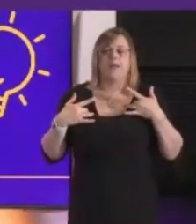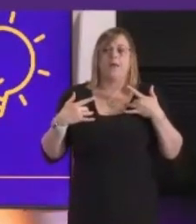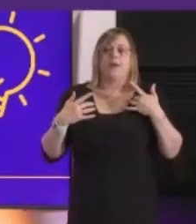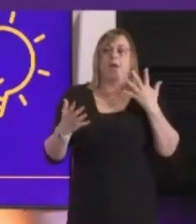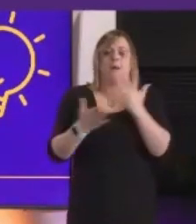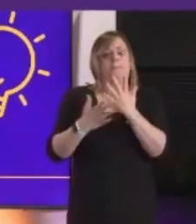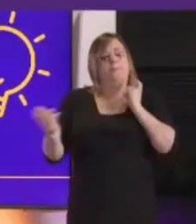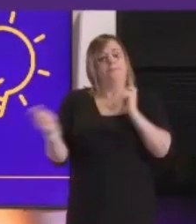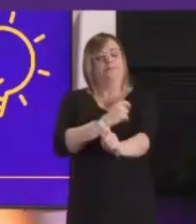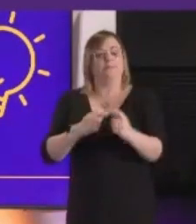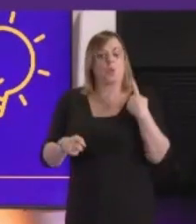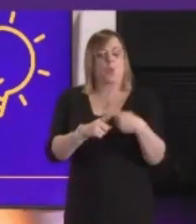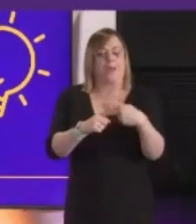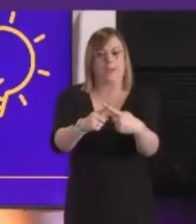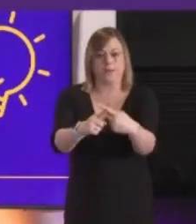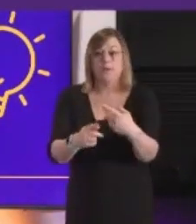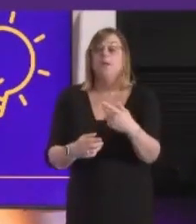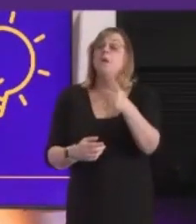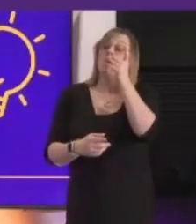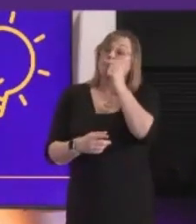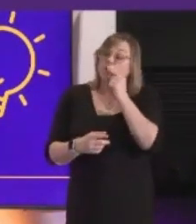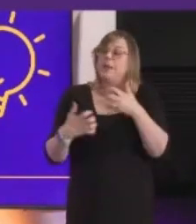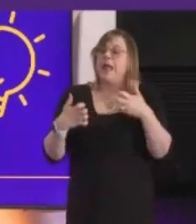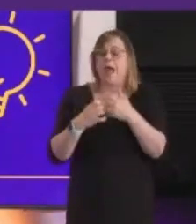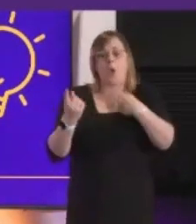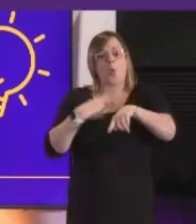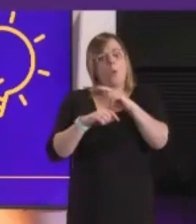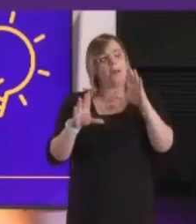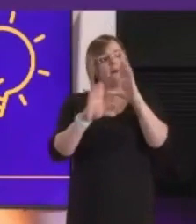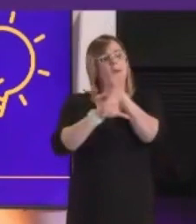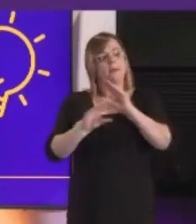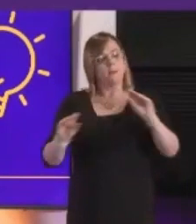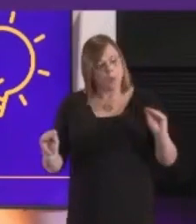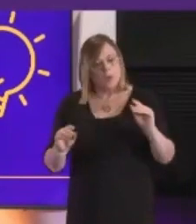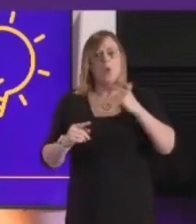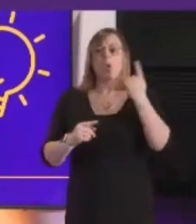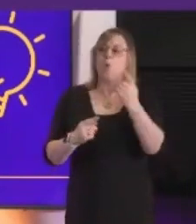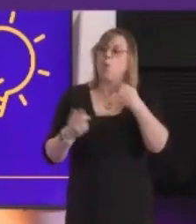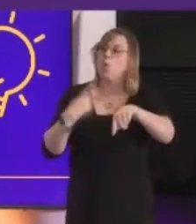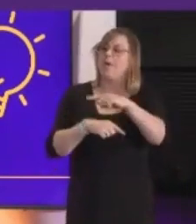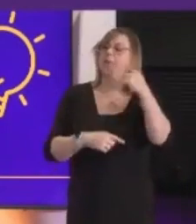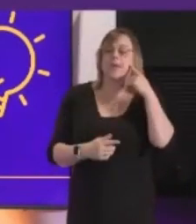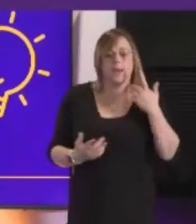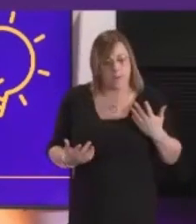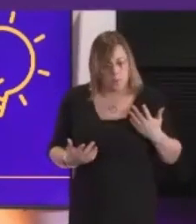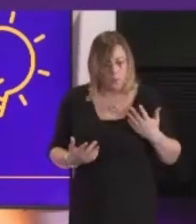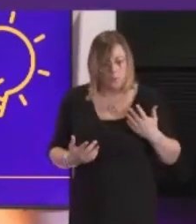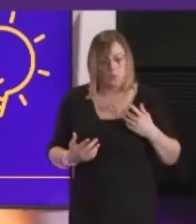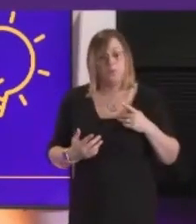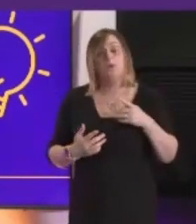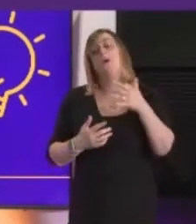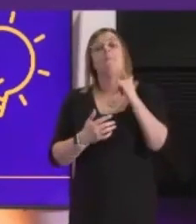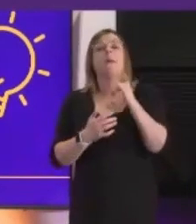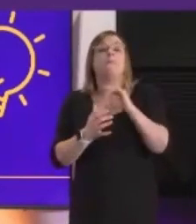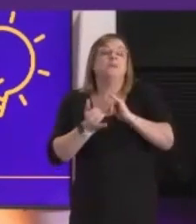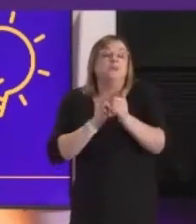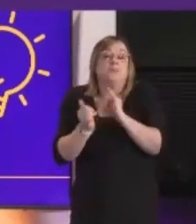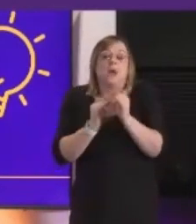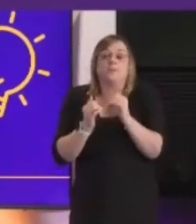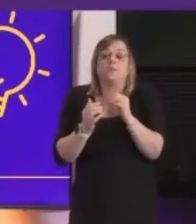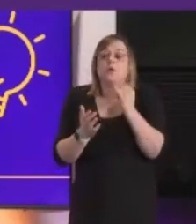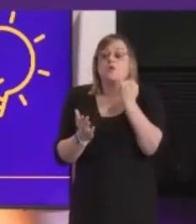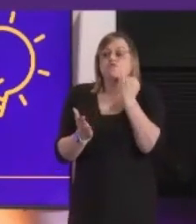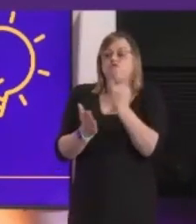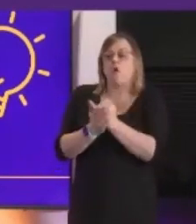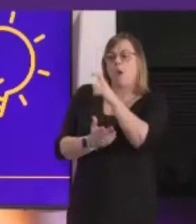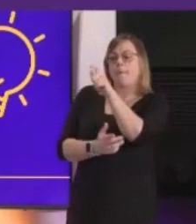one of the problems is the way that we're communicating and the way we're thinking about the people that we're communicating with. That maybe sometimes we've got the wrong learner